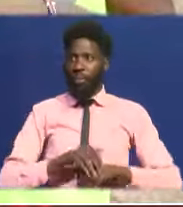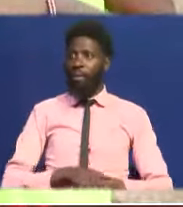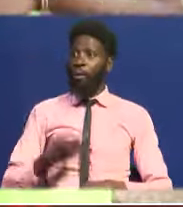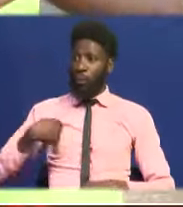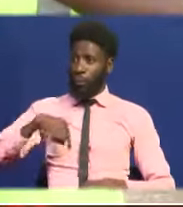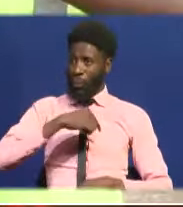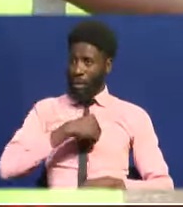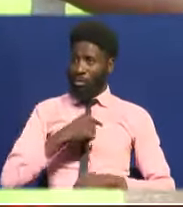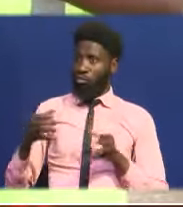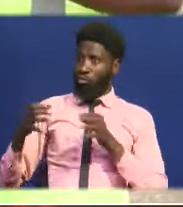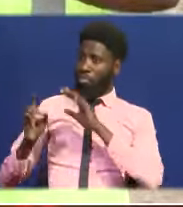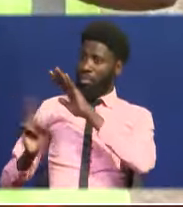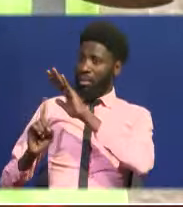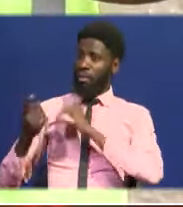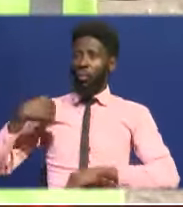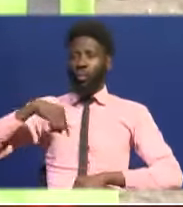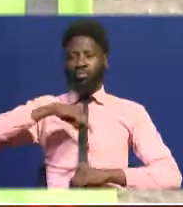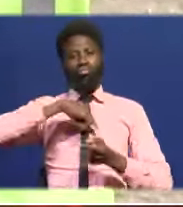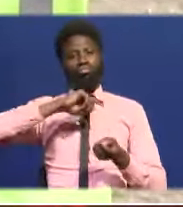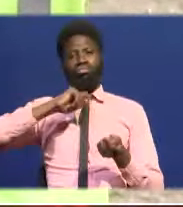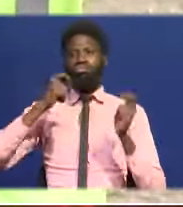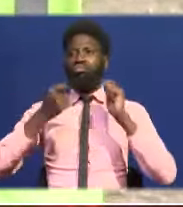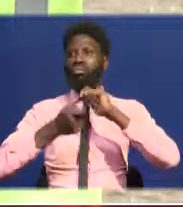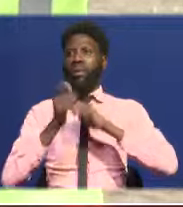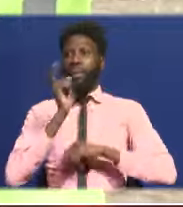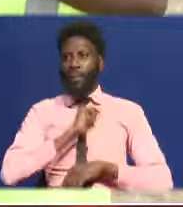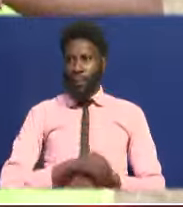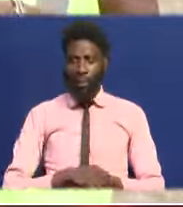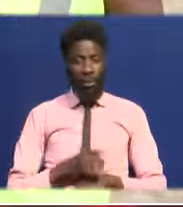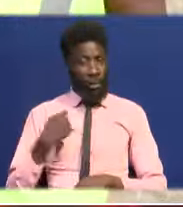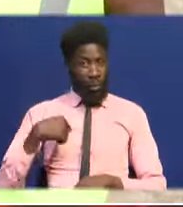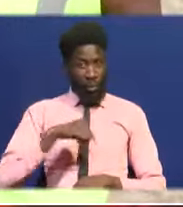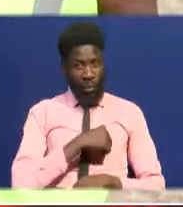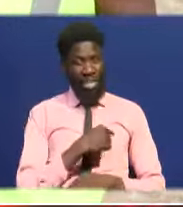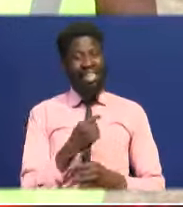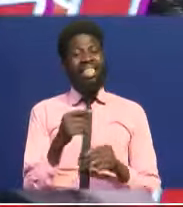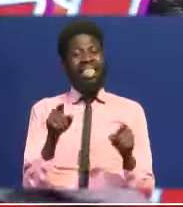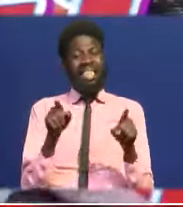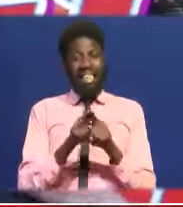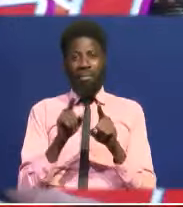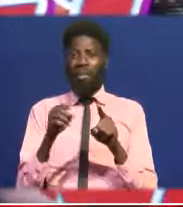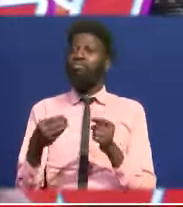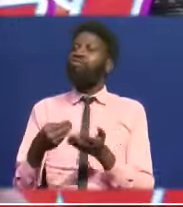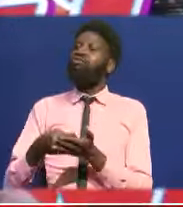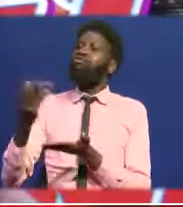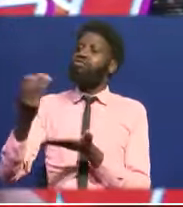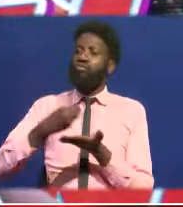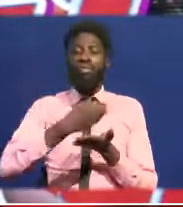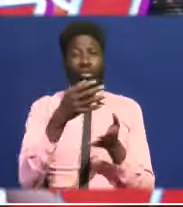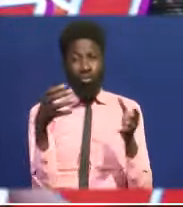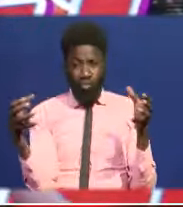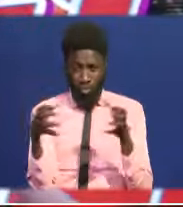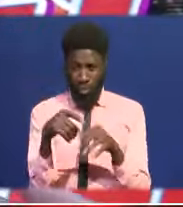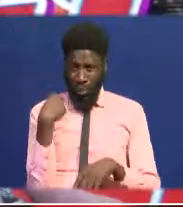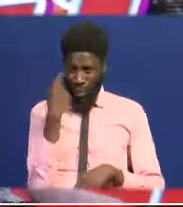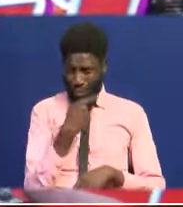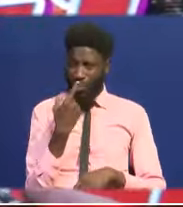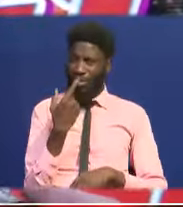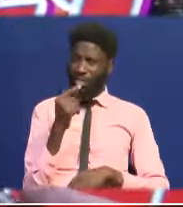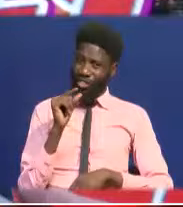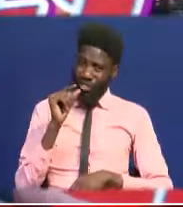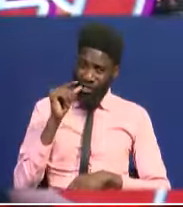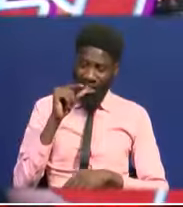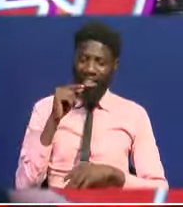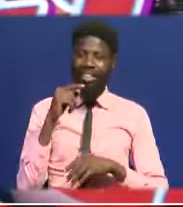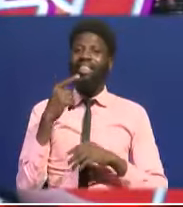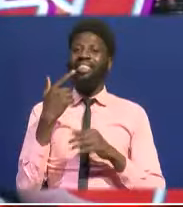did rectify that. We've also been giving condoms for those who are sexually active and trying to